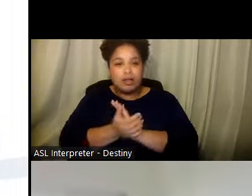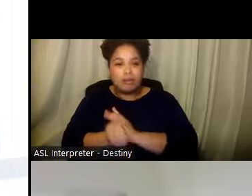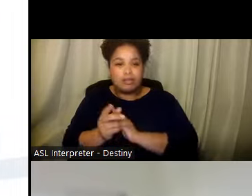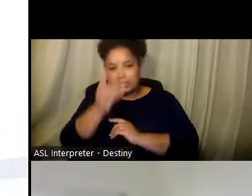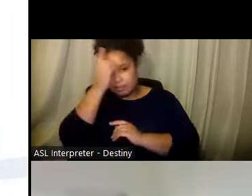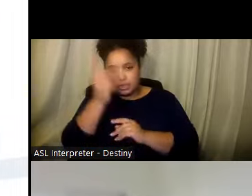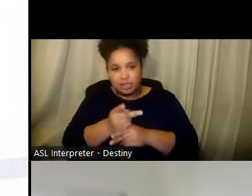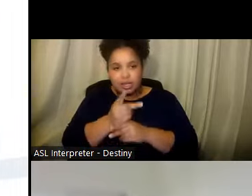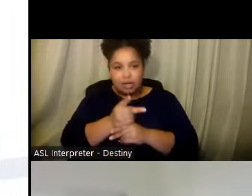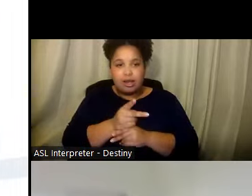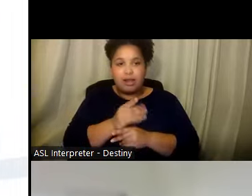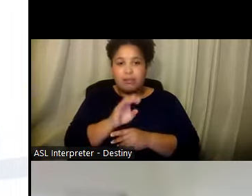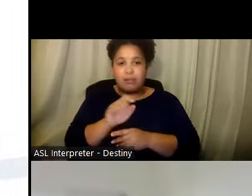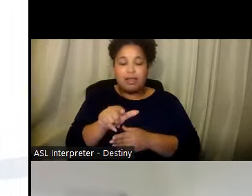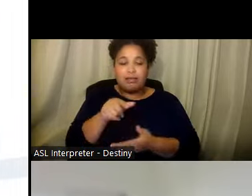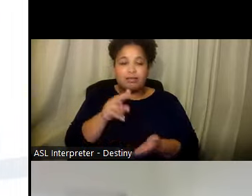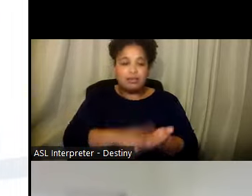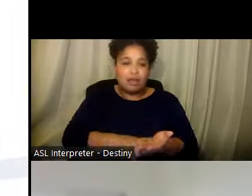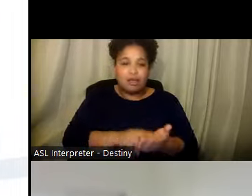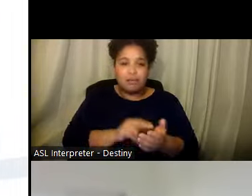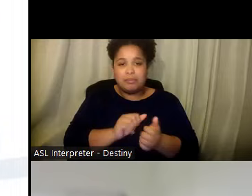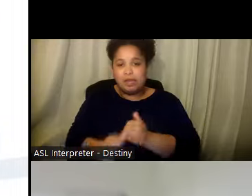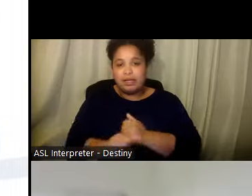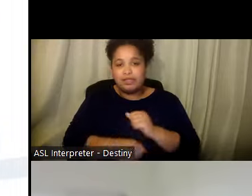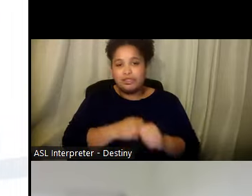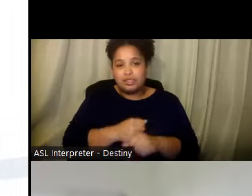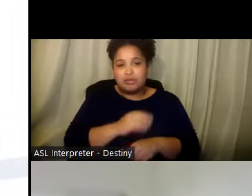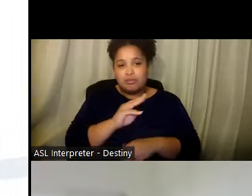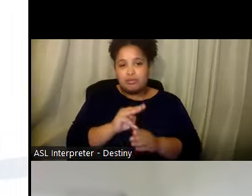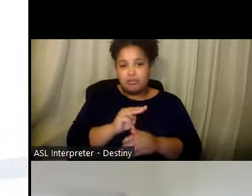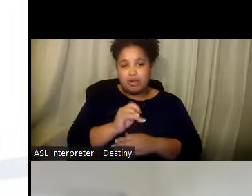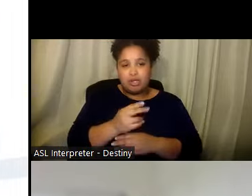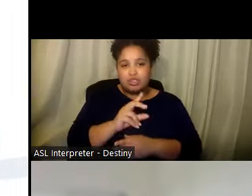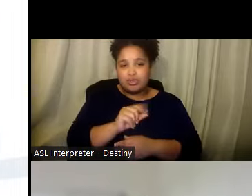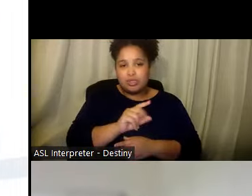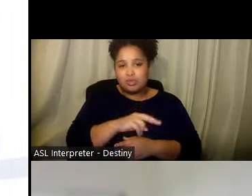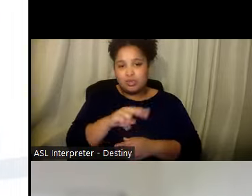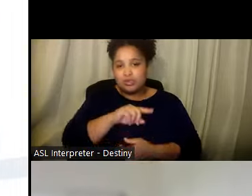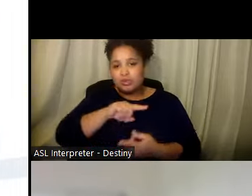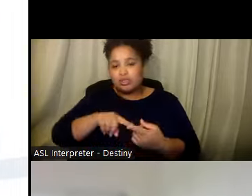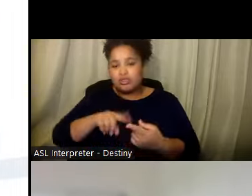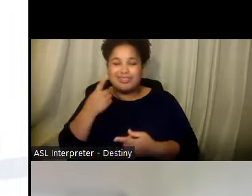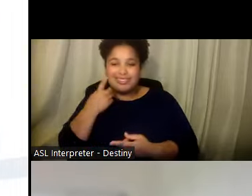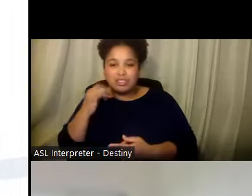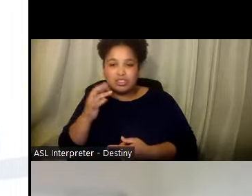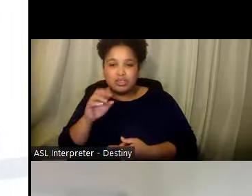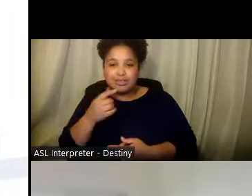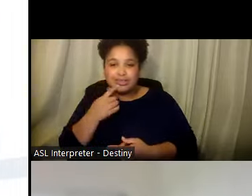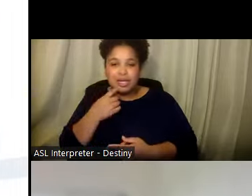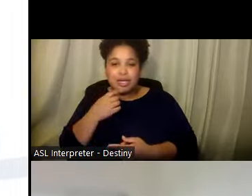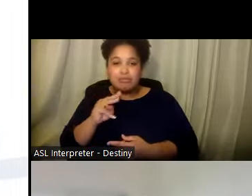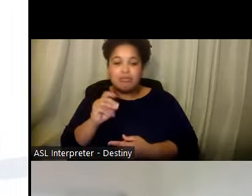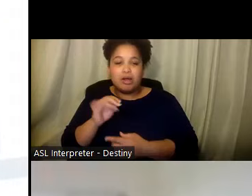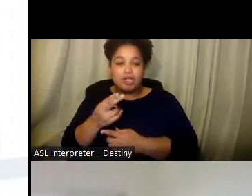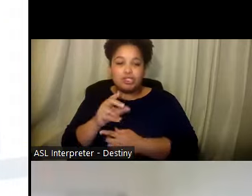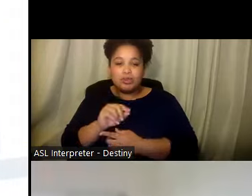bill was passed and signed in March of 2022, and we have until, as again, Jared mentioned, March of 2024